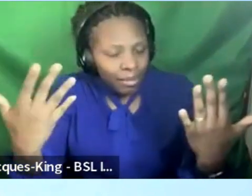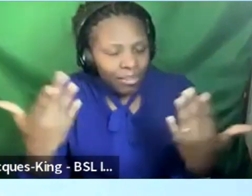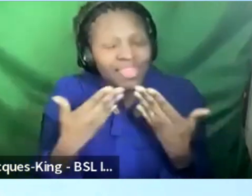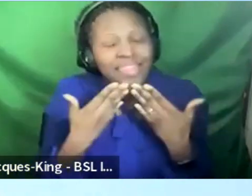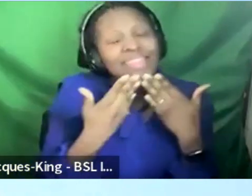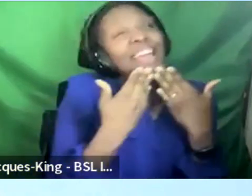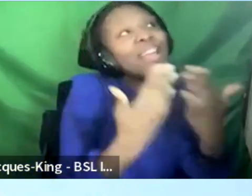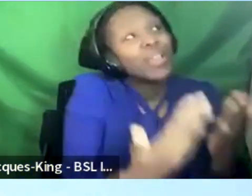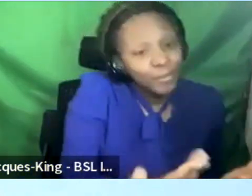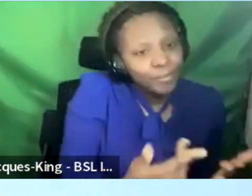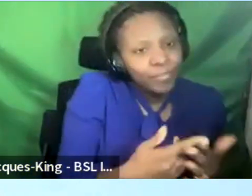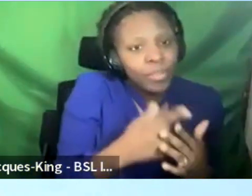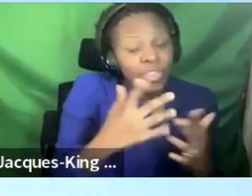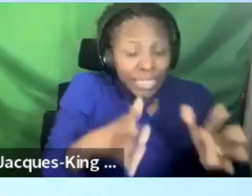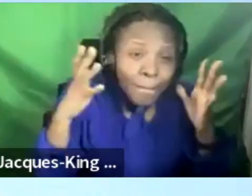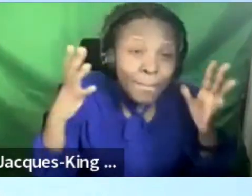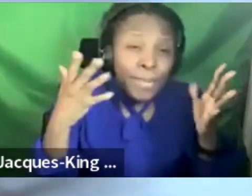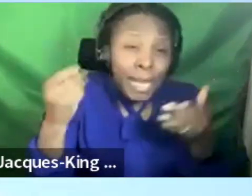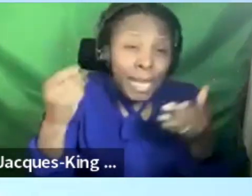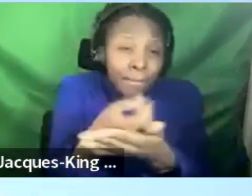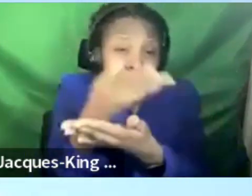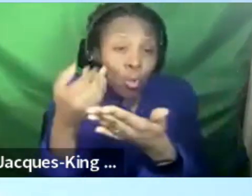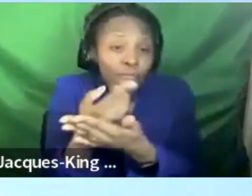shall I compare thee to a summer's day? Thank you.